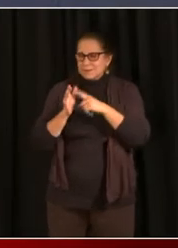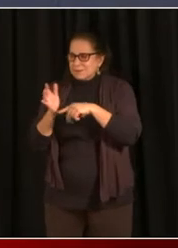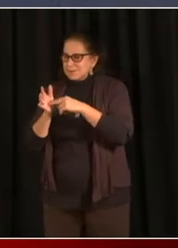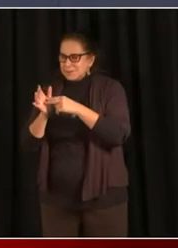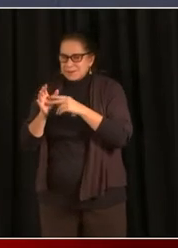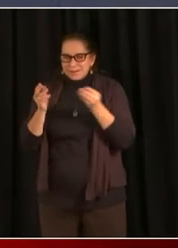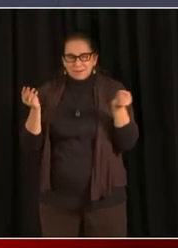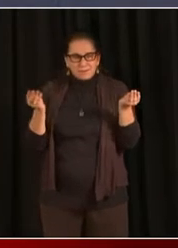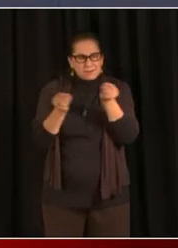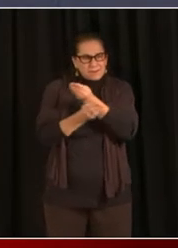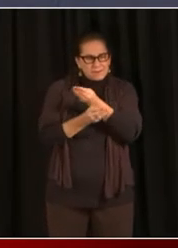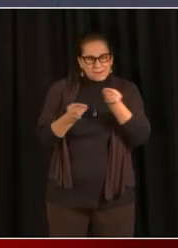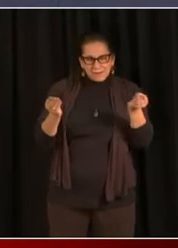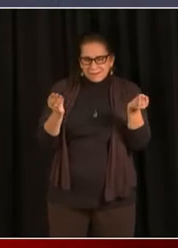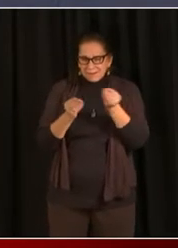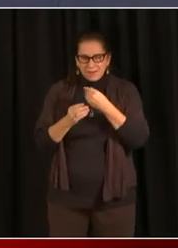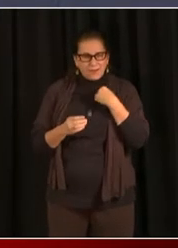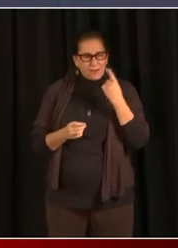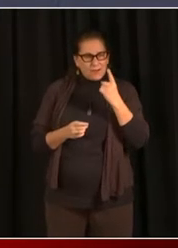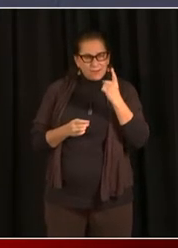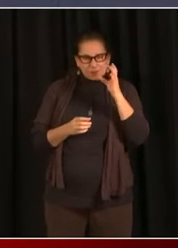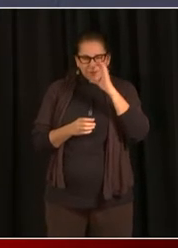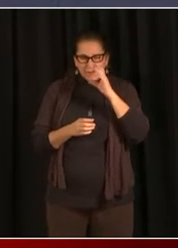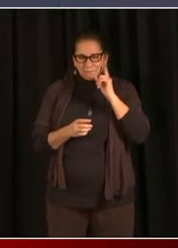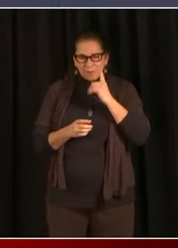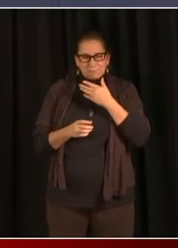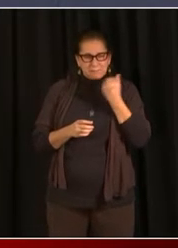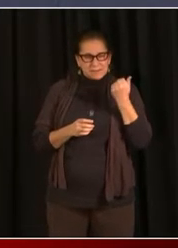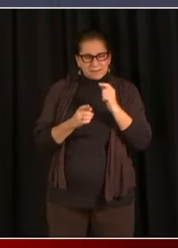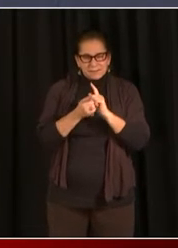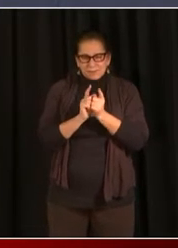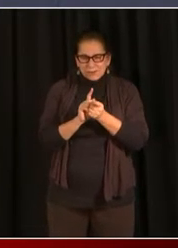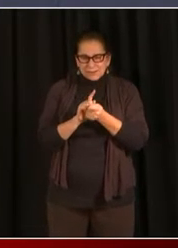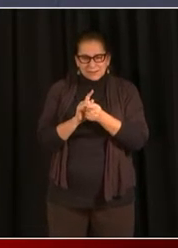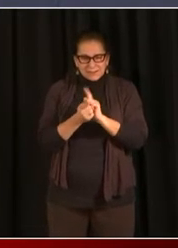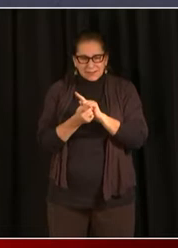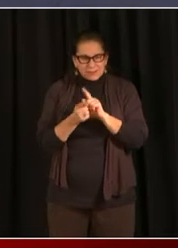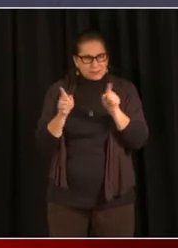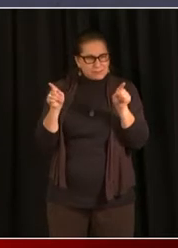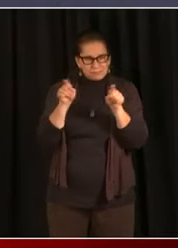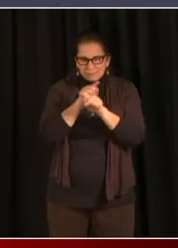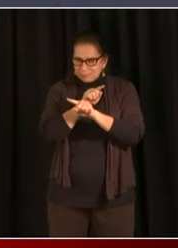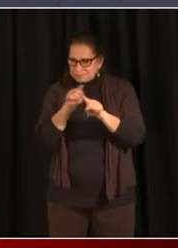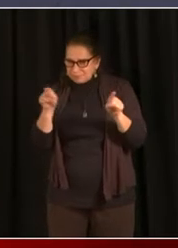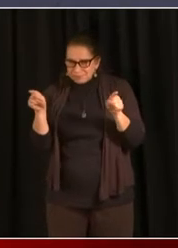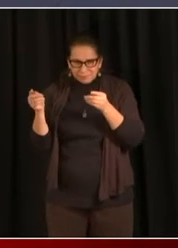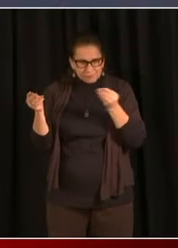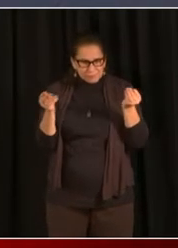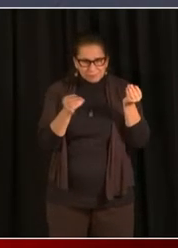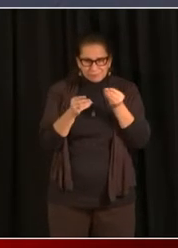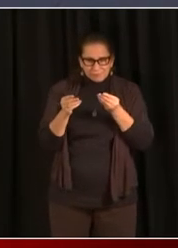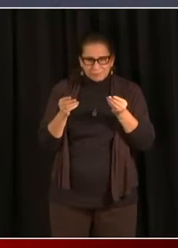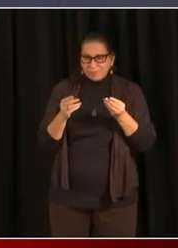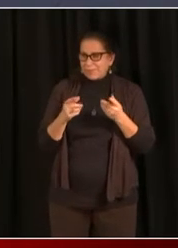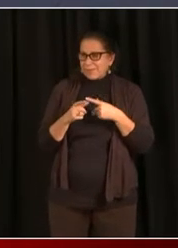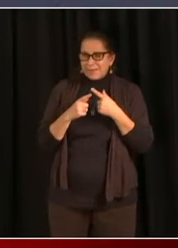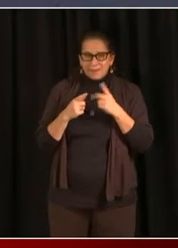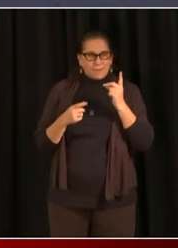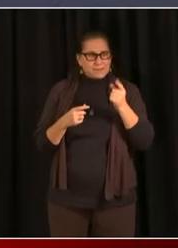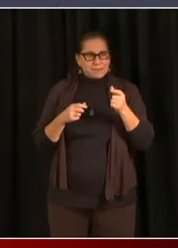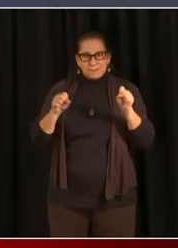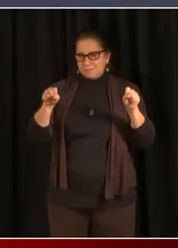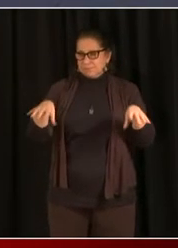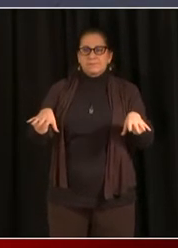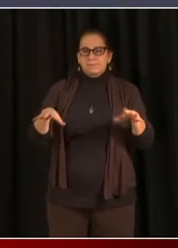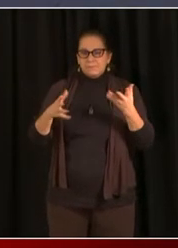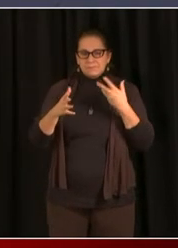And after doing and making so many things, I discovered chocolate, and chocolate